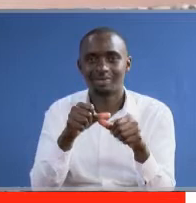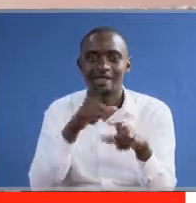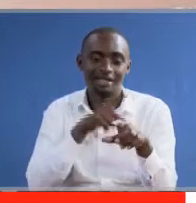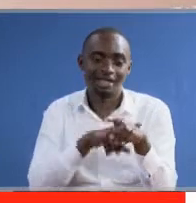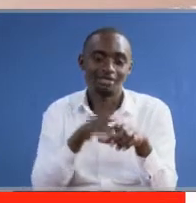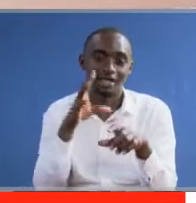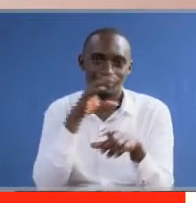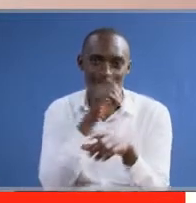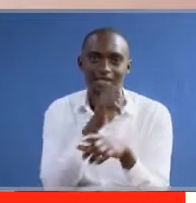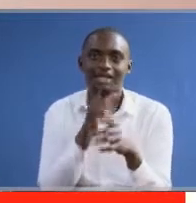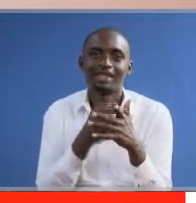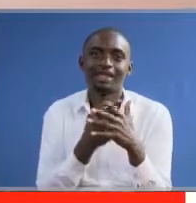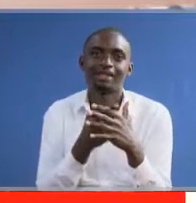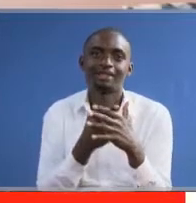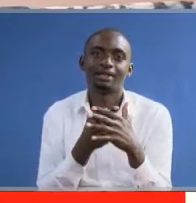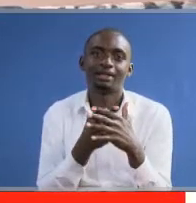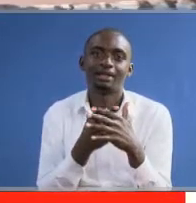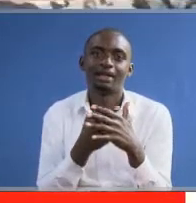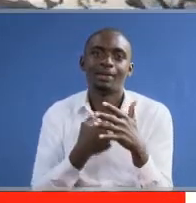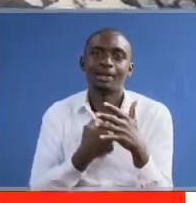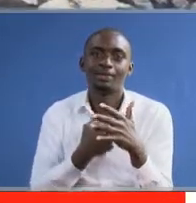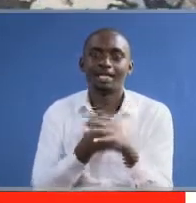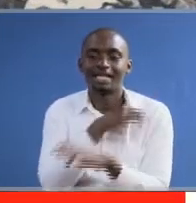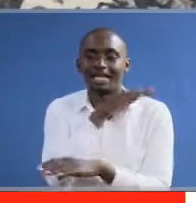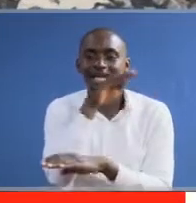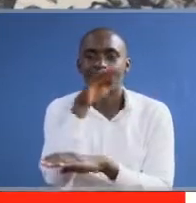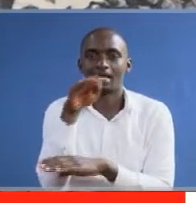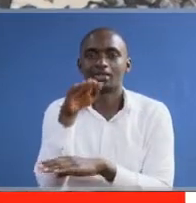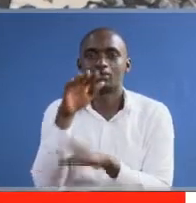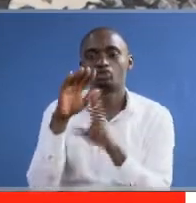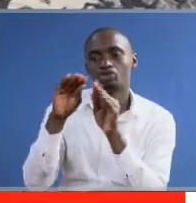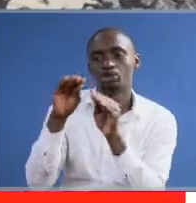nika omba nifundishe.